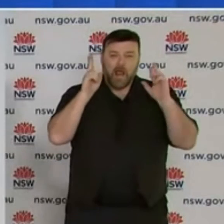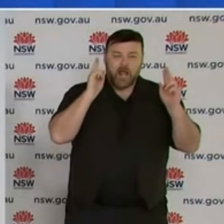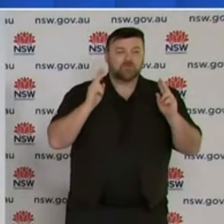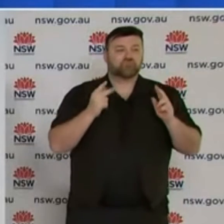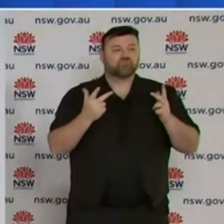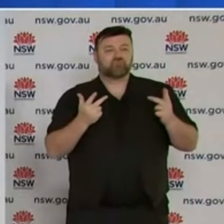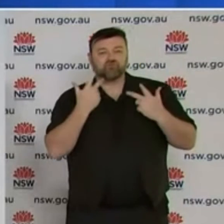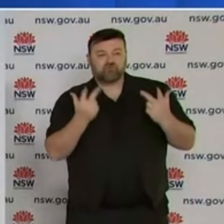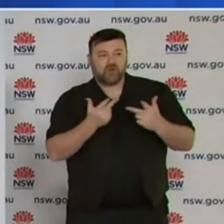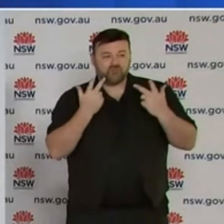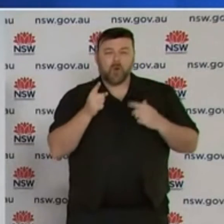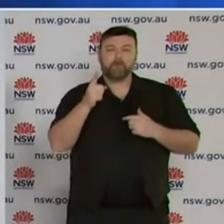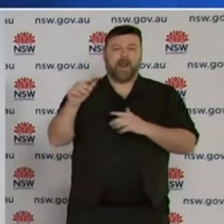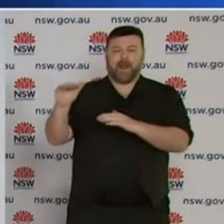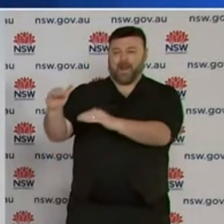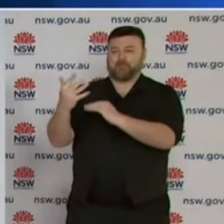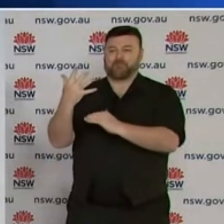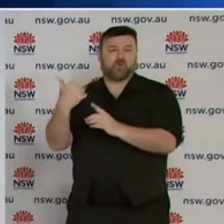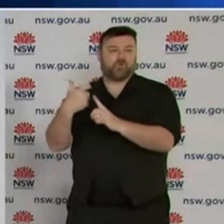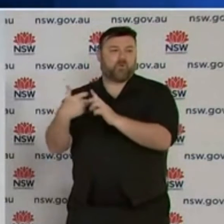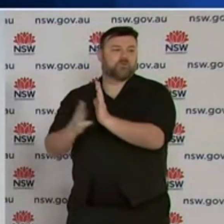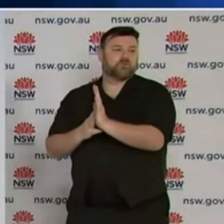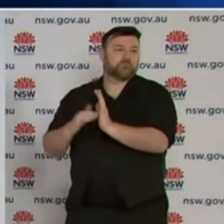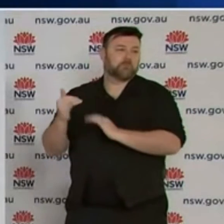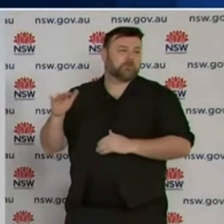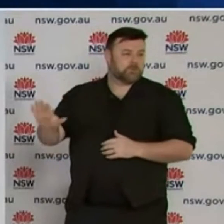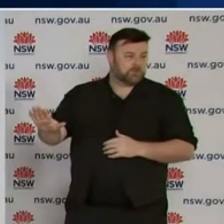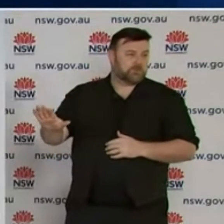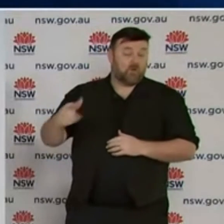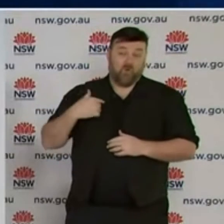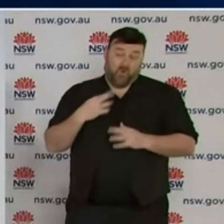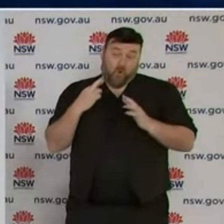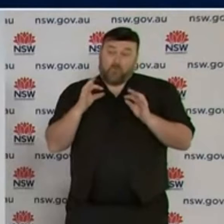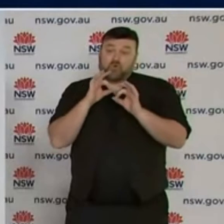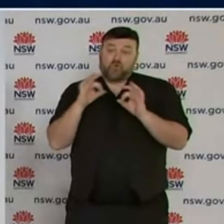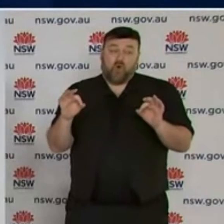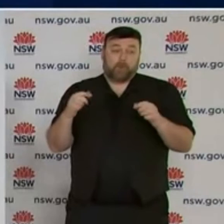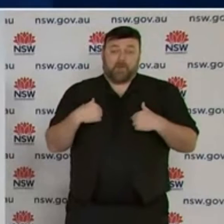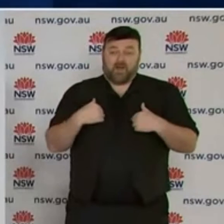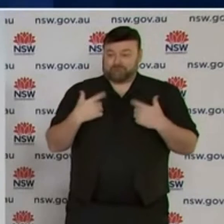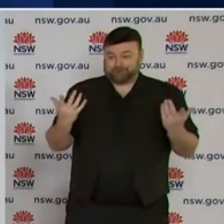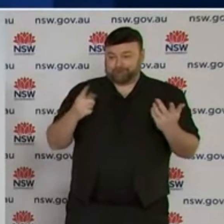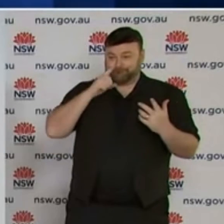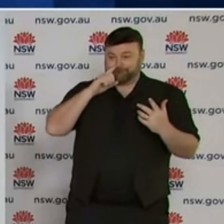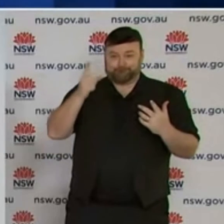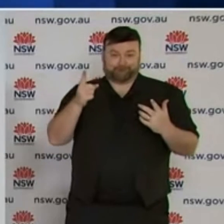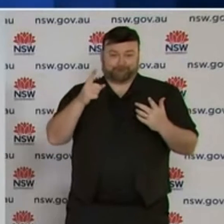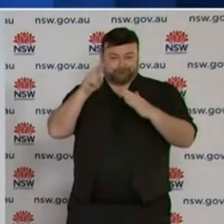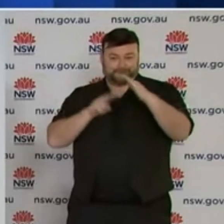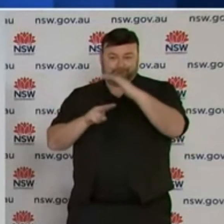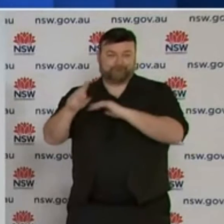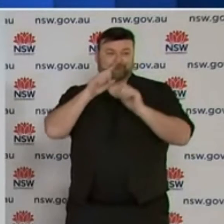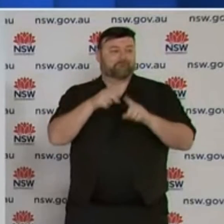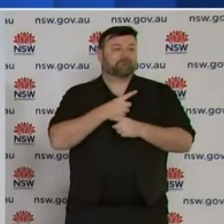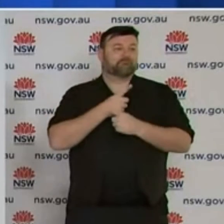to necessarily going all throughout New South Wales. We hope that's not the case, but we can't rule that out. It's too early. We can't speculate, and